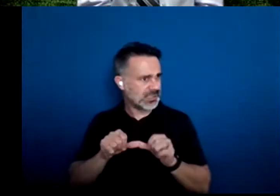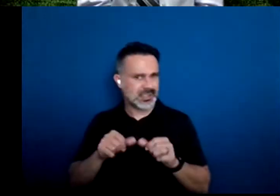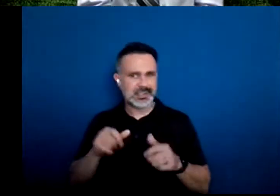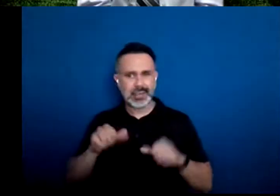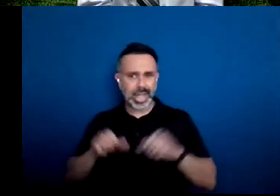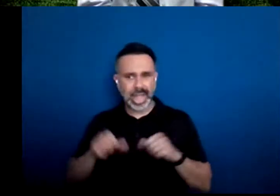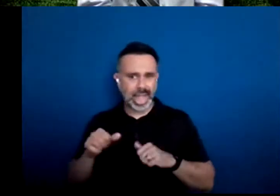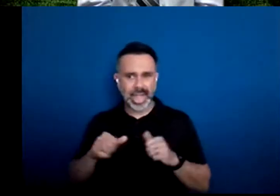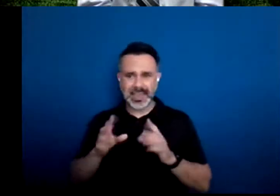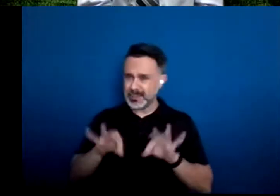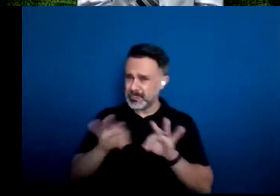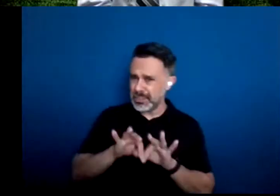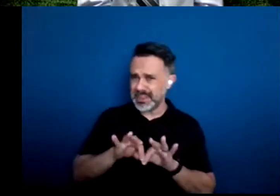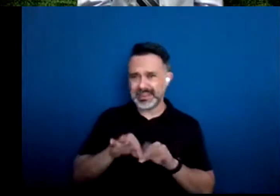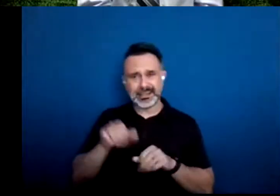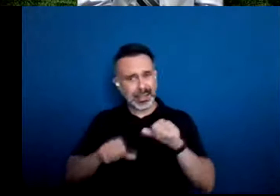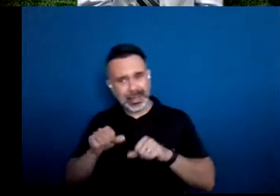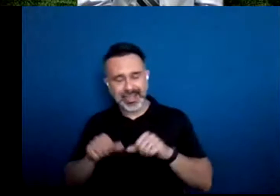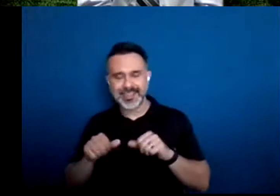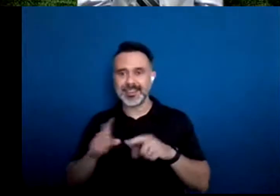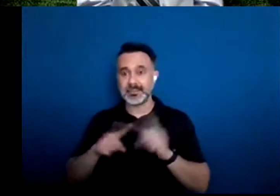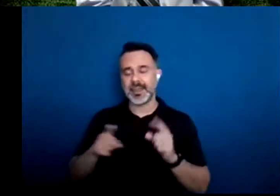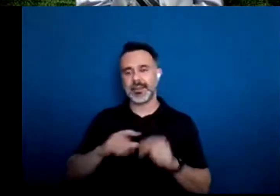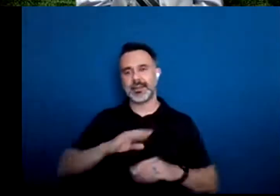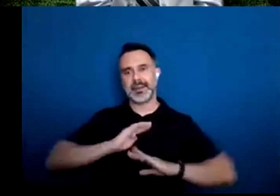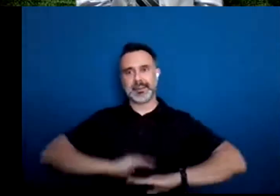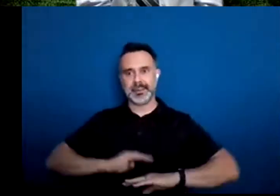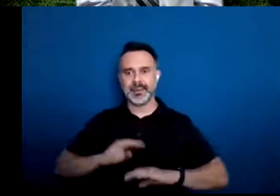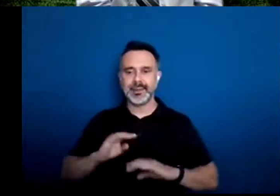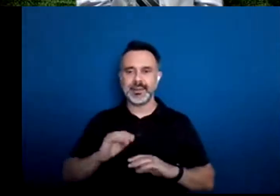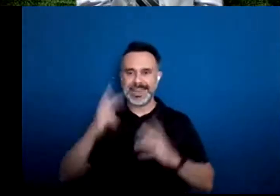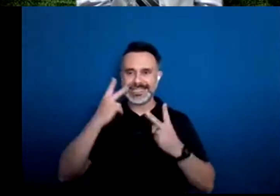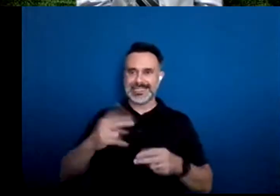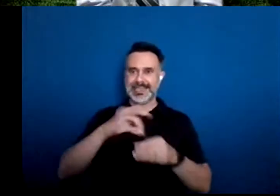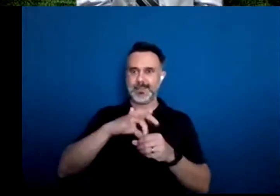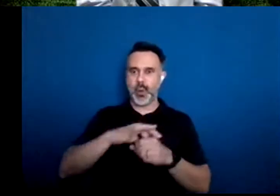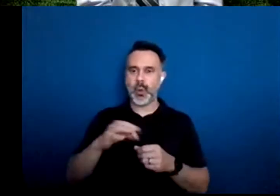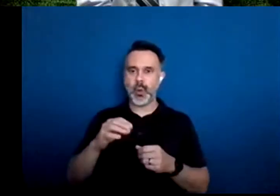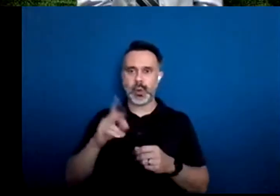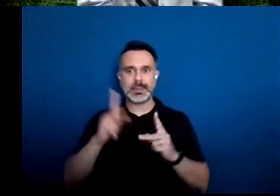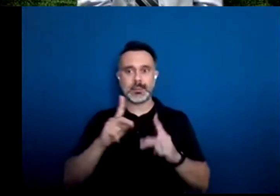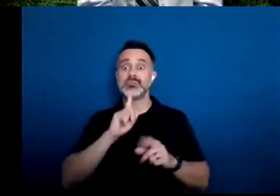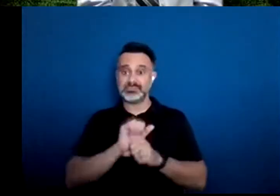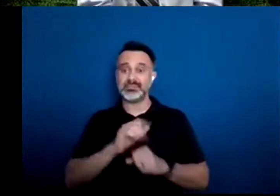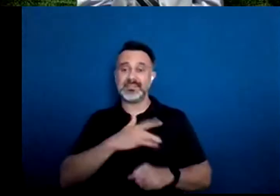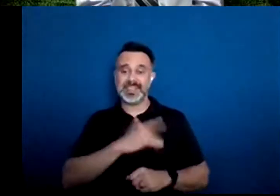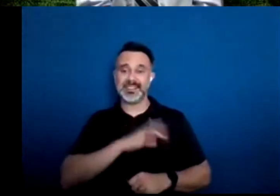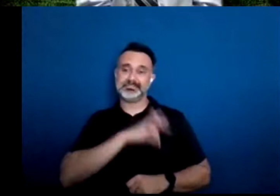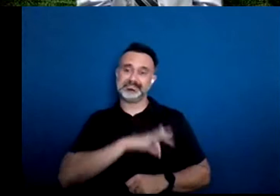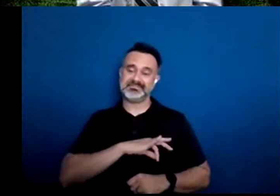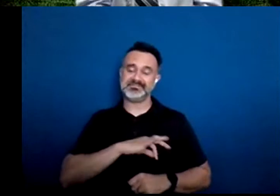um, being helped by this, and again, just keep asking good